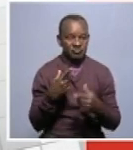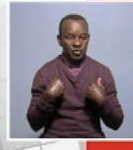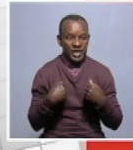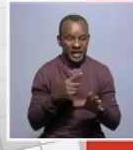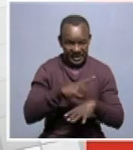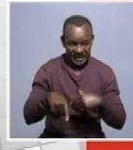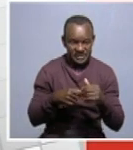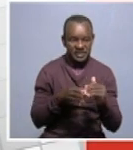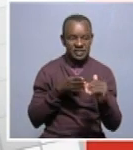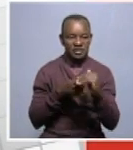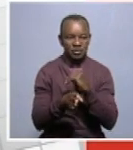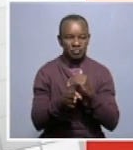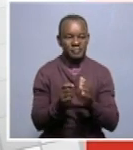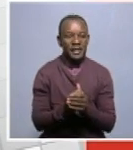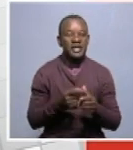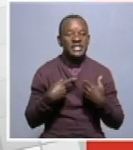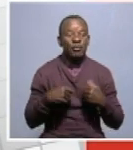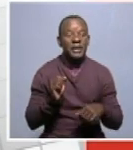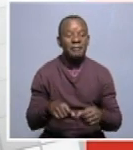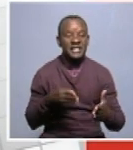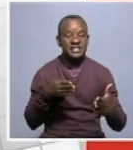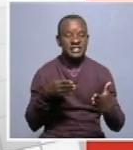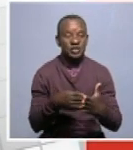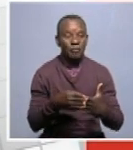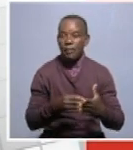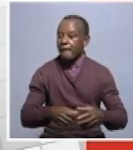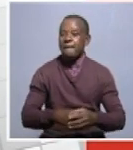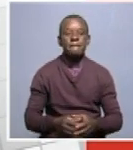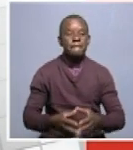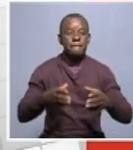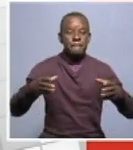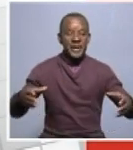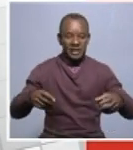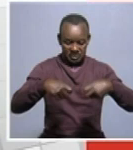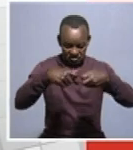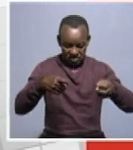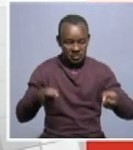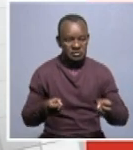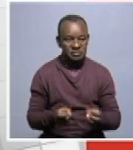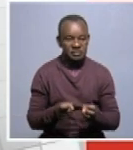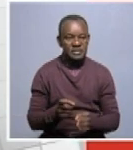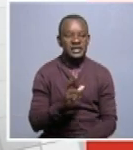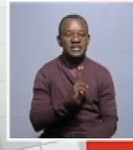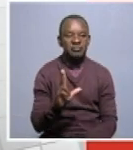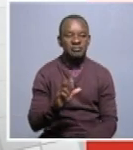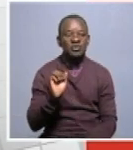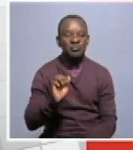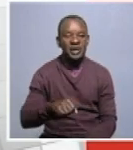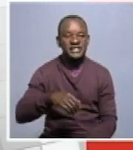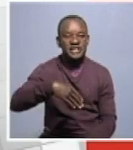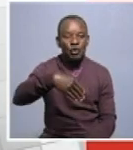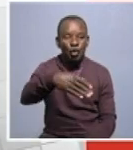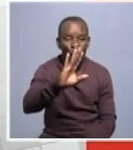And the other very important tool going forward is the vaccination. All of us, we have to